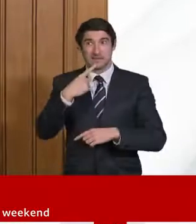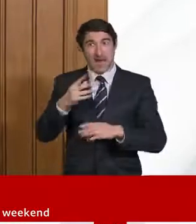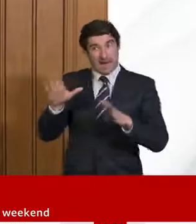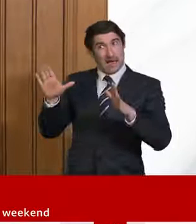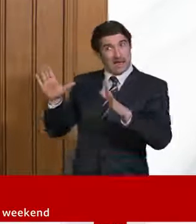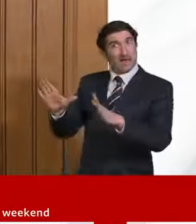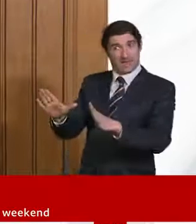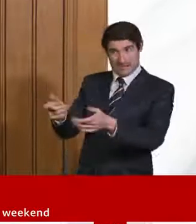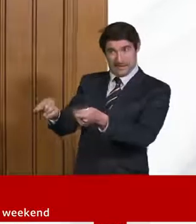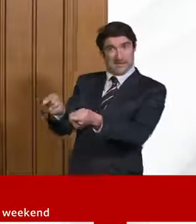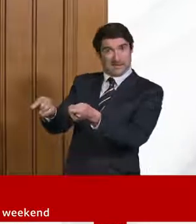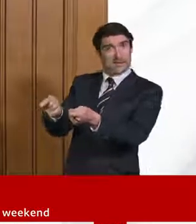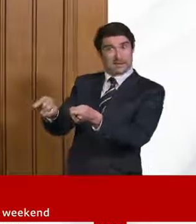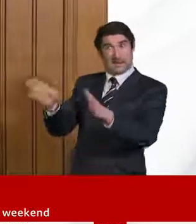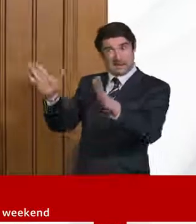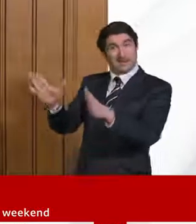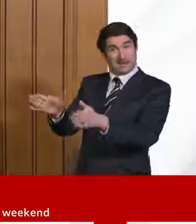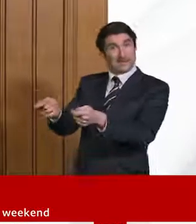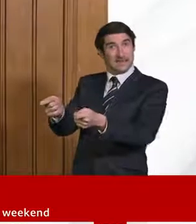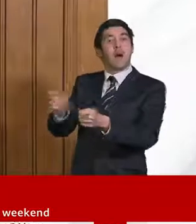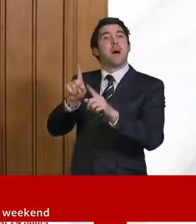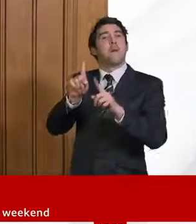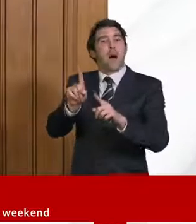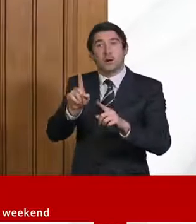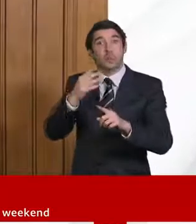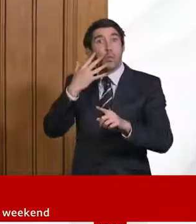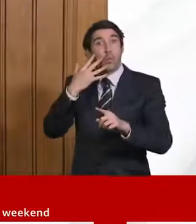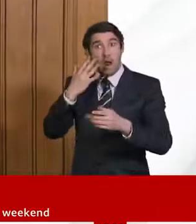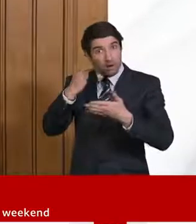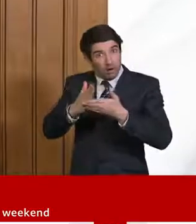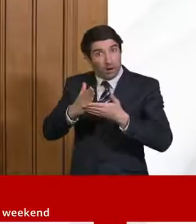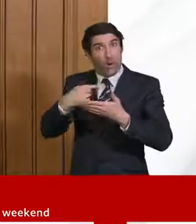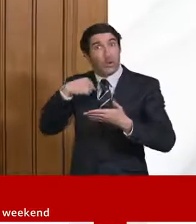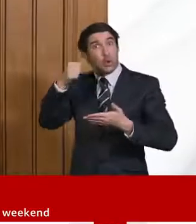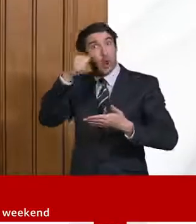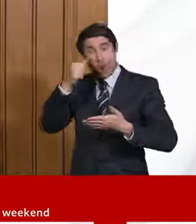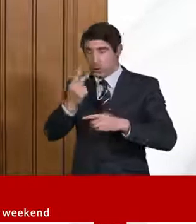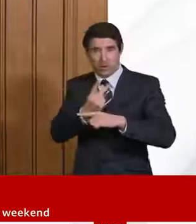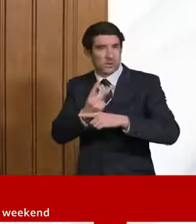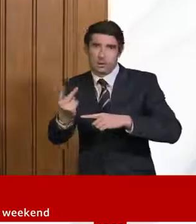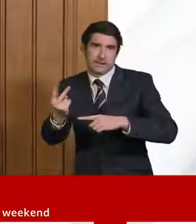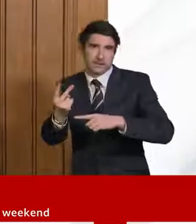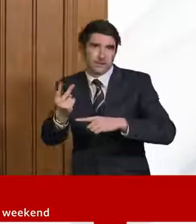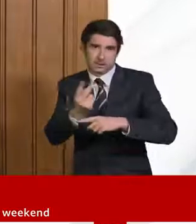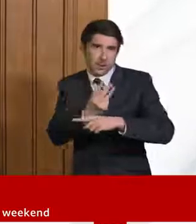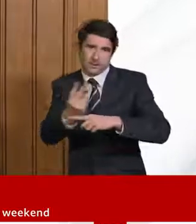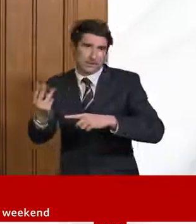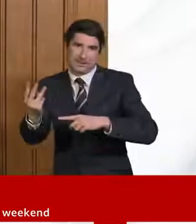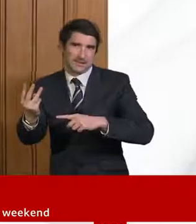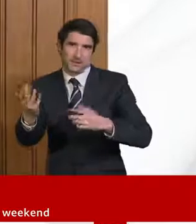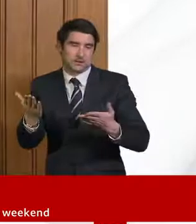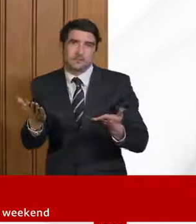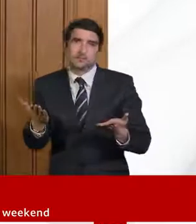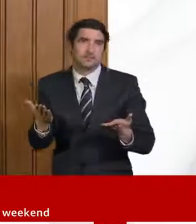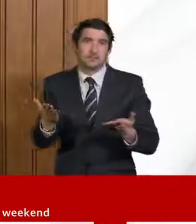But there is a lag, as I described, before we see that in the number of hospital admissions and then in the number of deaths. So